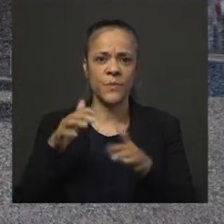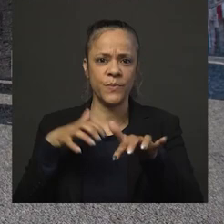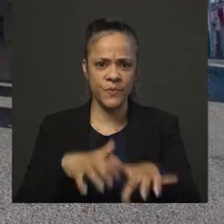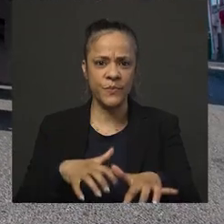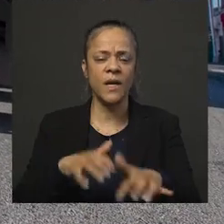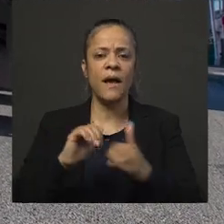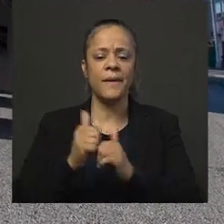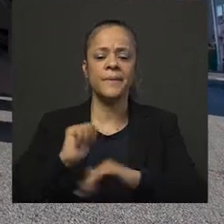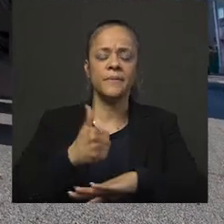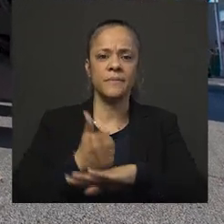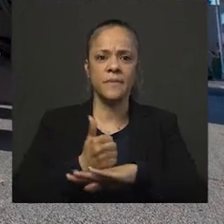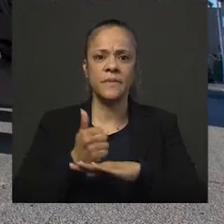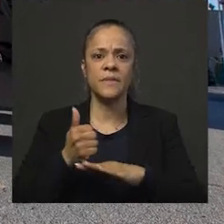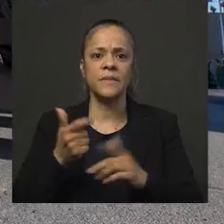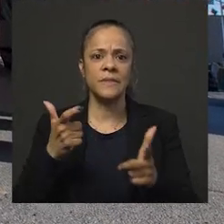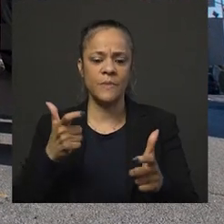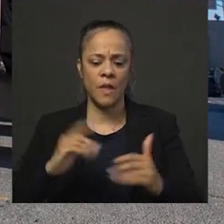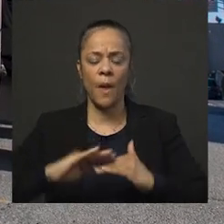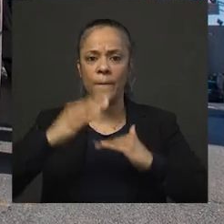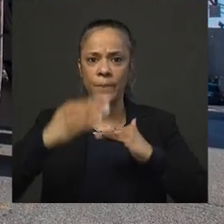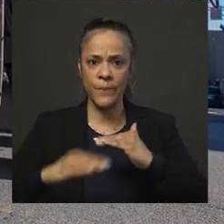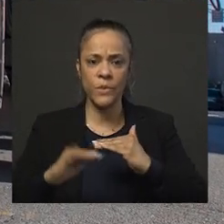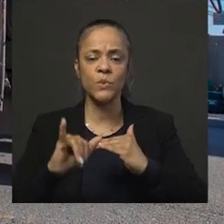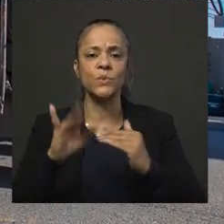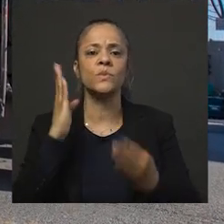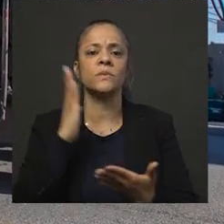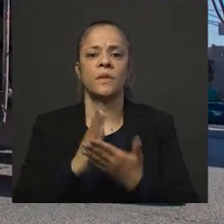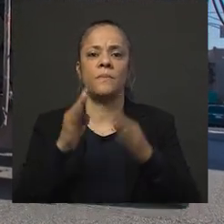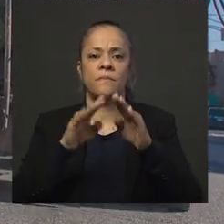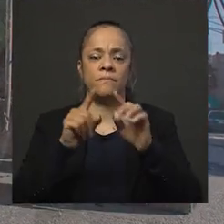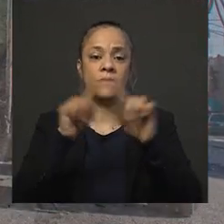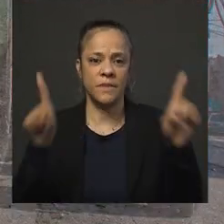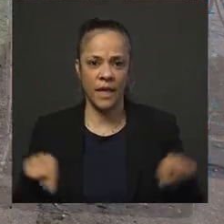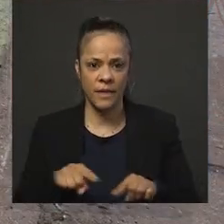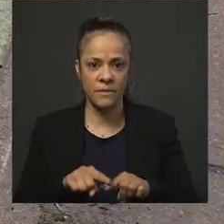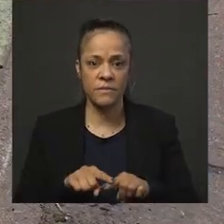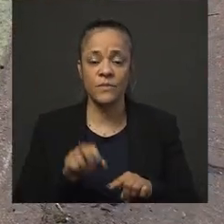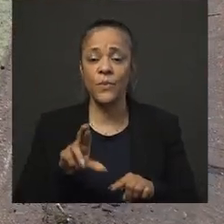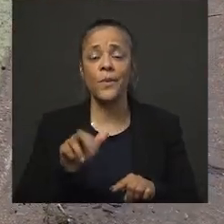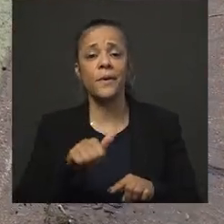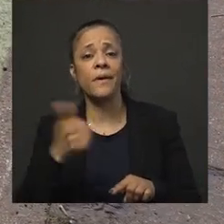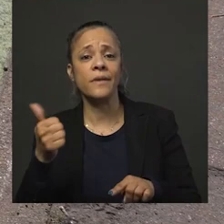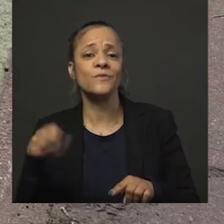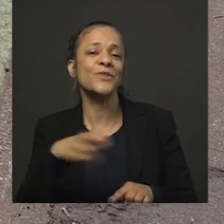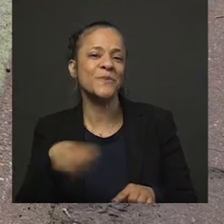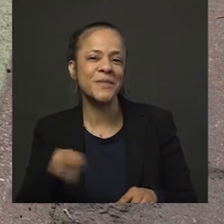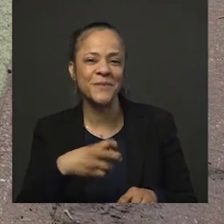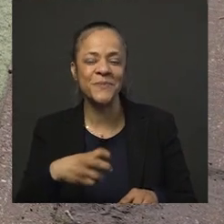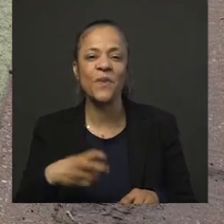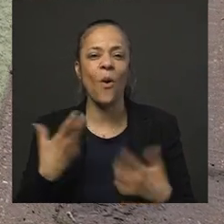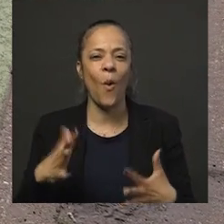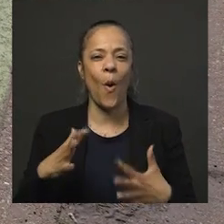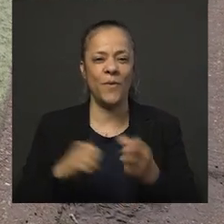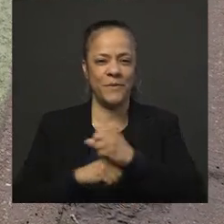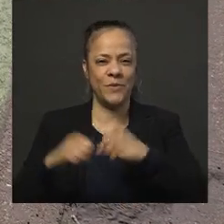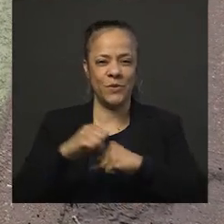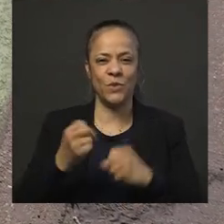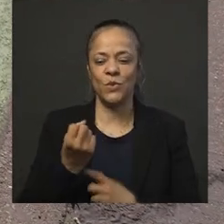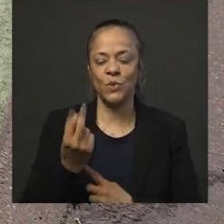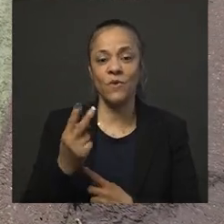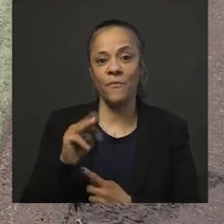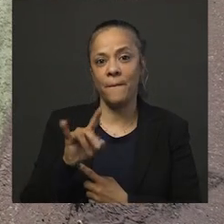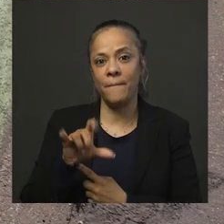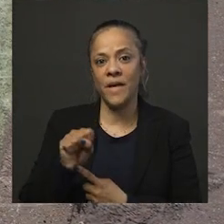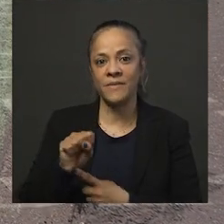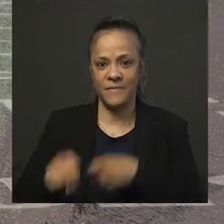stop signs, all while investing in alternate modes of transit. We've constructed 12 miles of protected bike lanes to date, with another